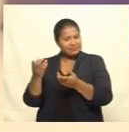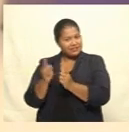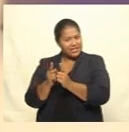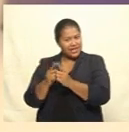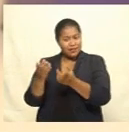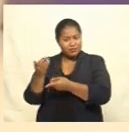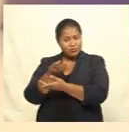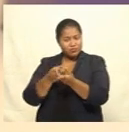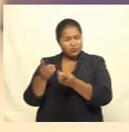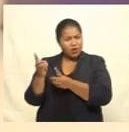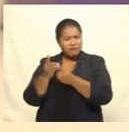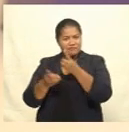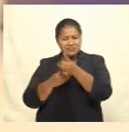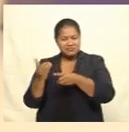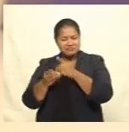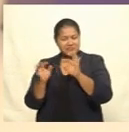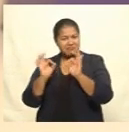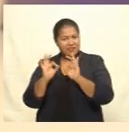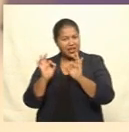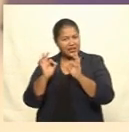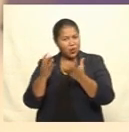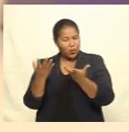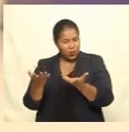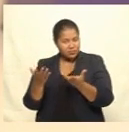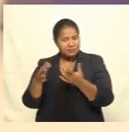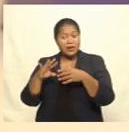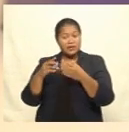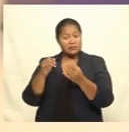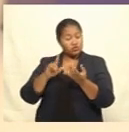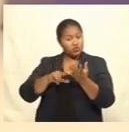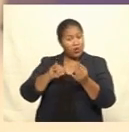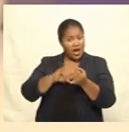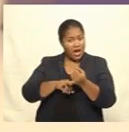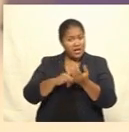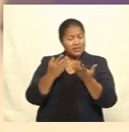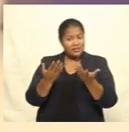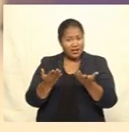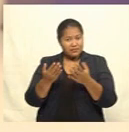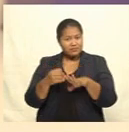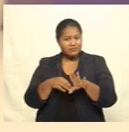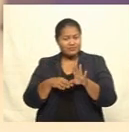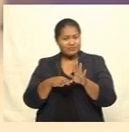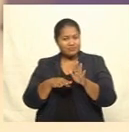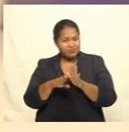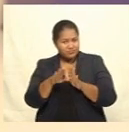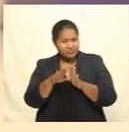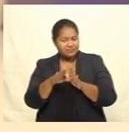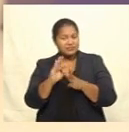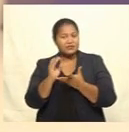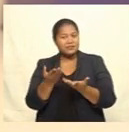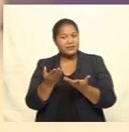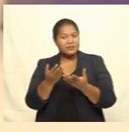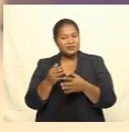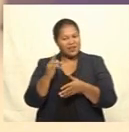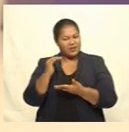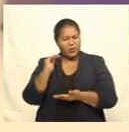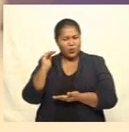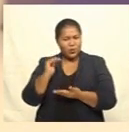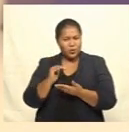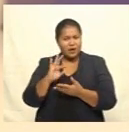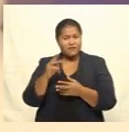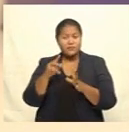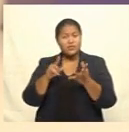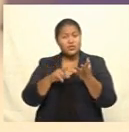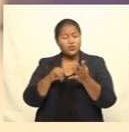with no big fireworks. The US dollar was on the defensive near 9-week lows today as a decidedly dovish outlook from the US